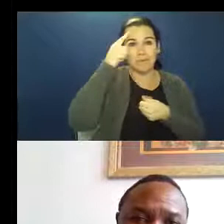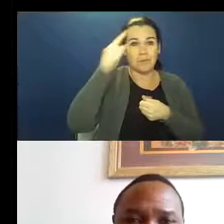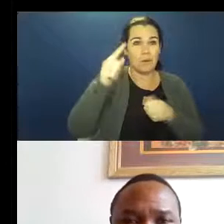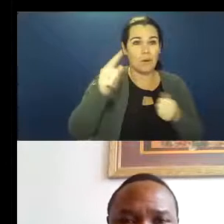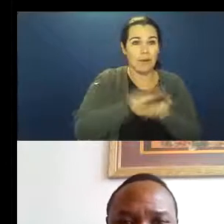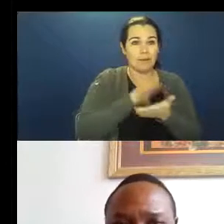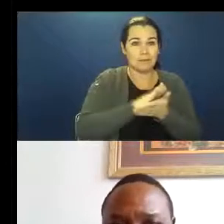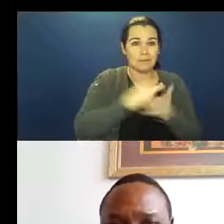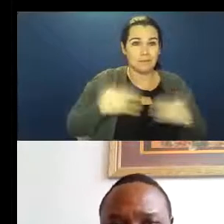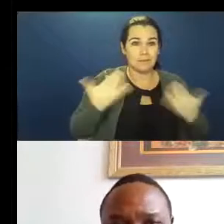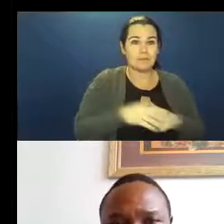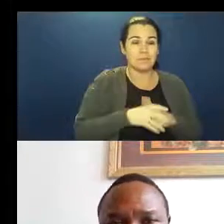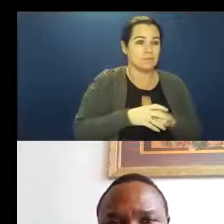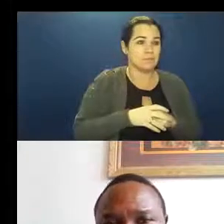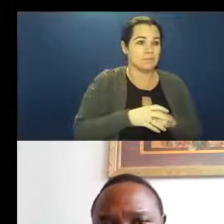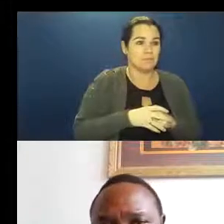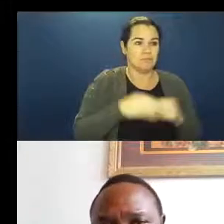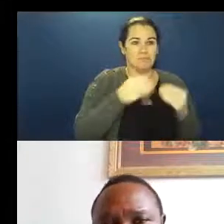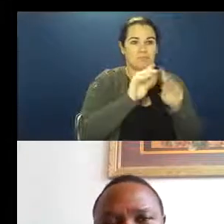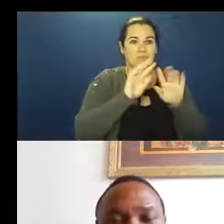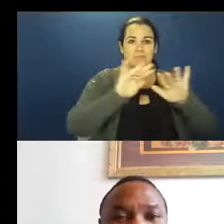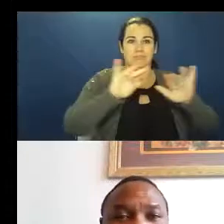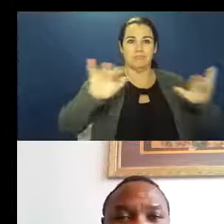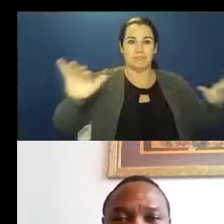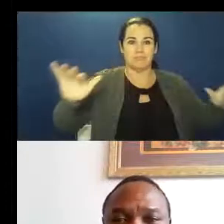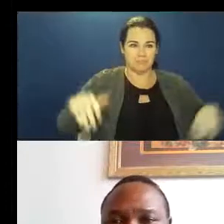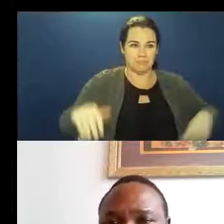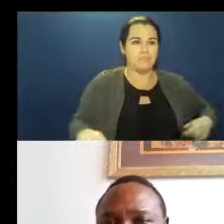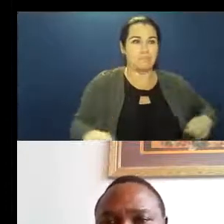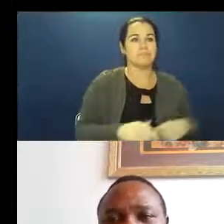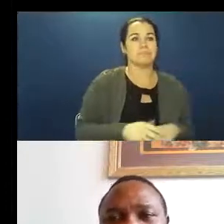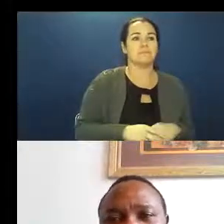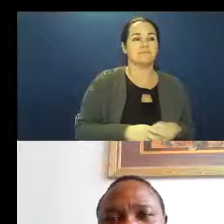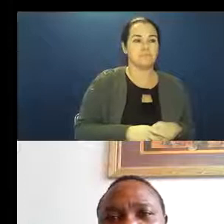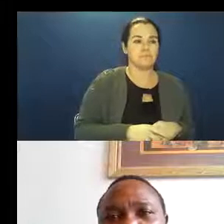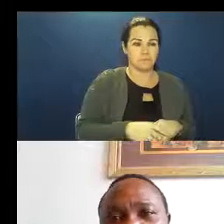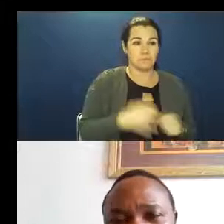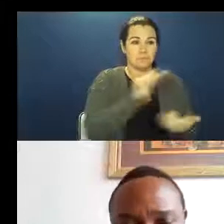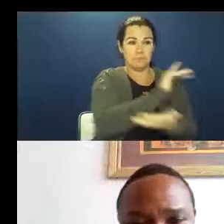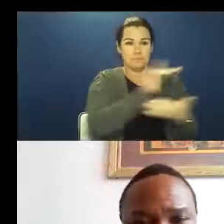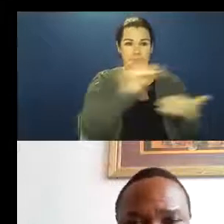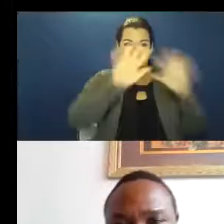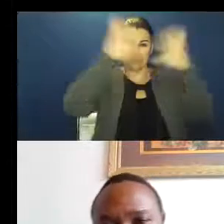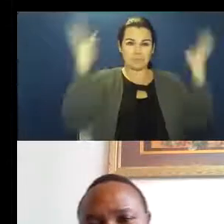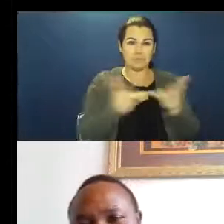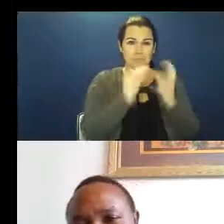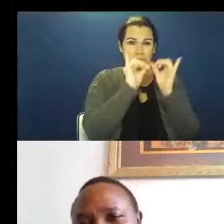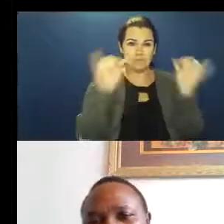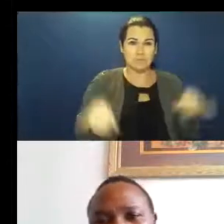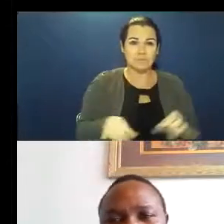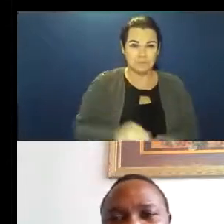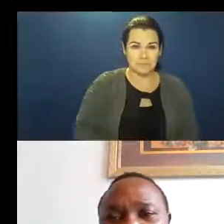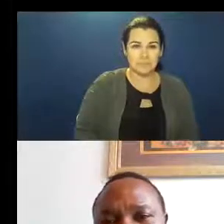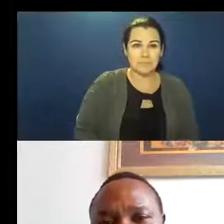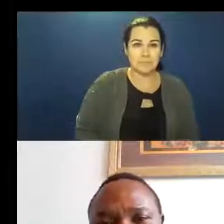the individuals in the RB, institutional review boards, office of sponsor. We looked at the whole systems, and we say we